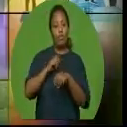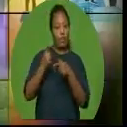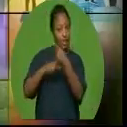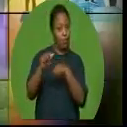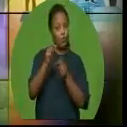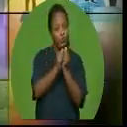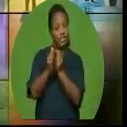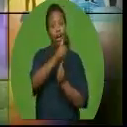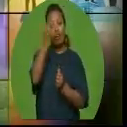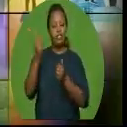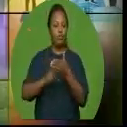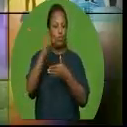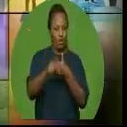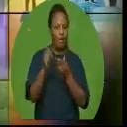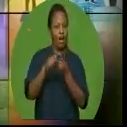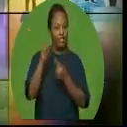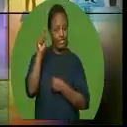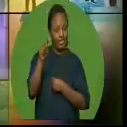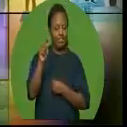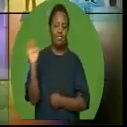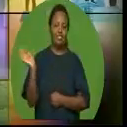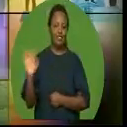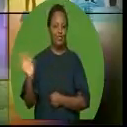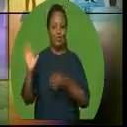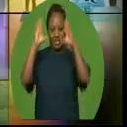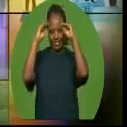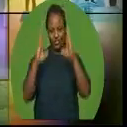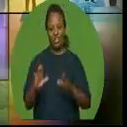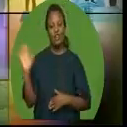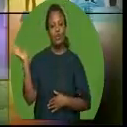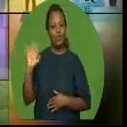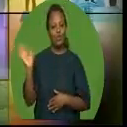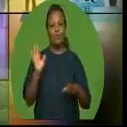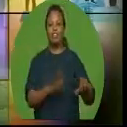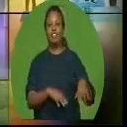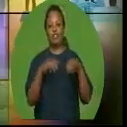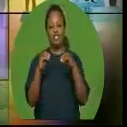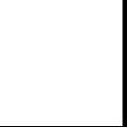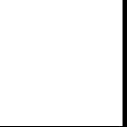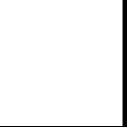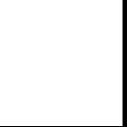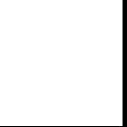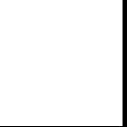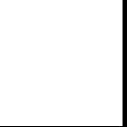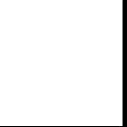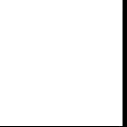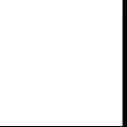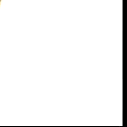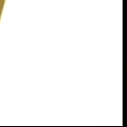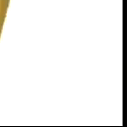will come with another program. Until then, goodbye teacher, goodbye students.